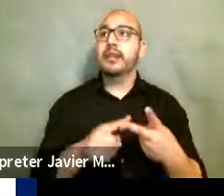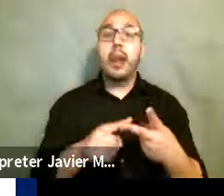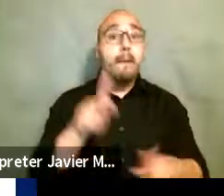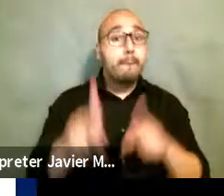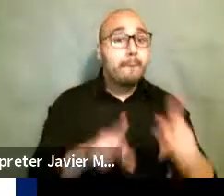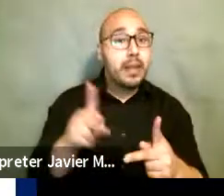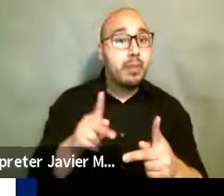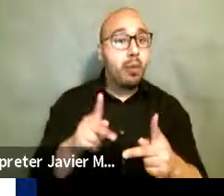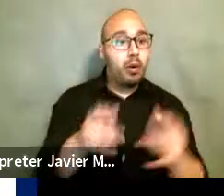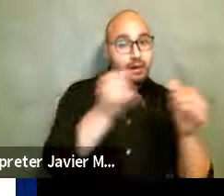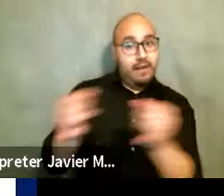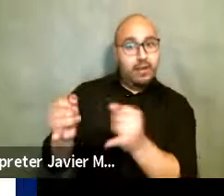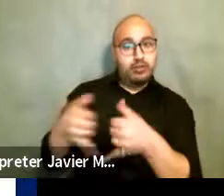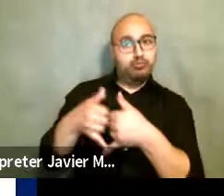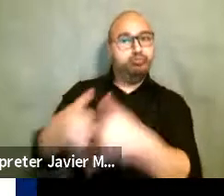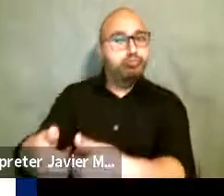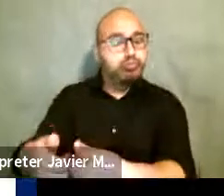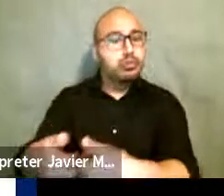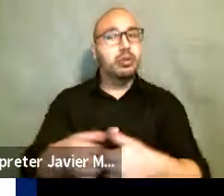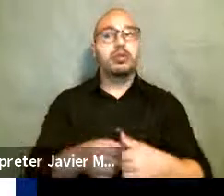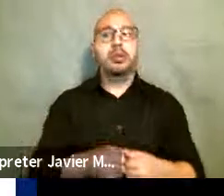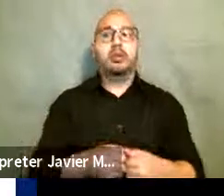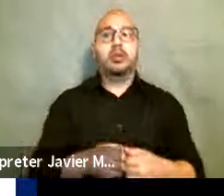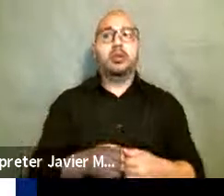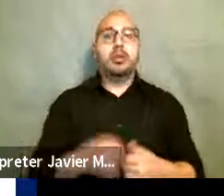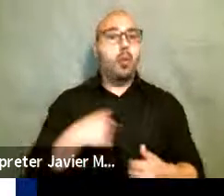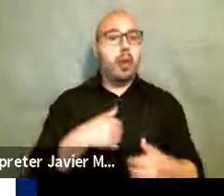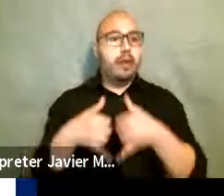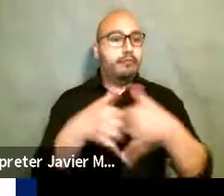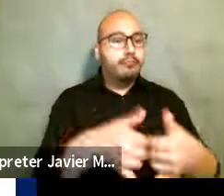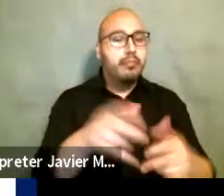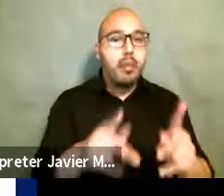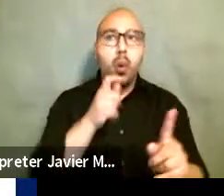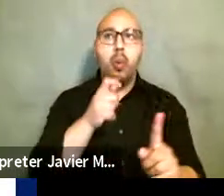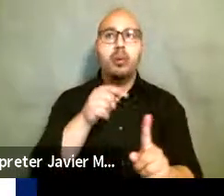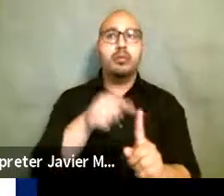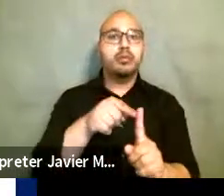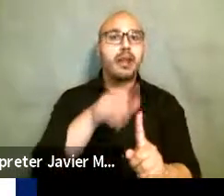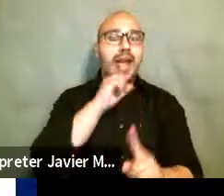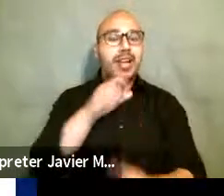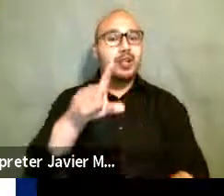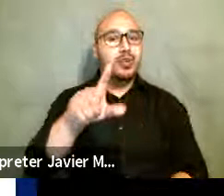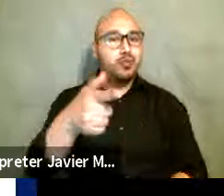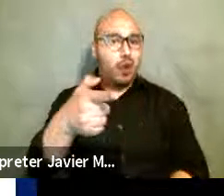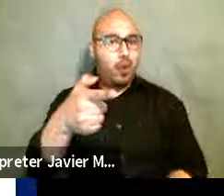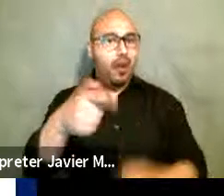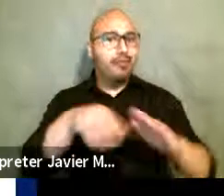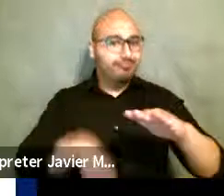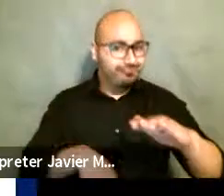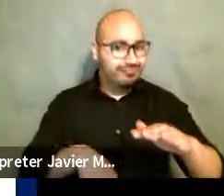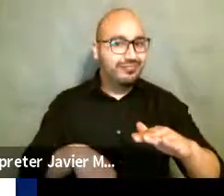people. They're given to people who are under 21, our youth